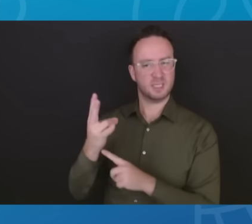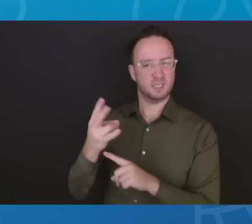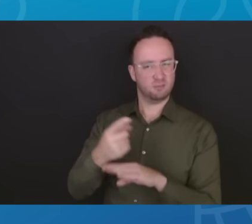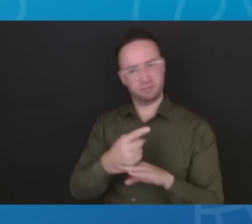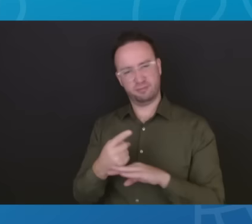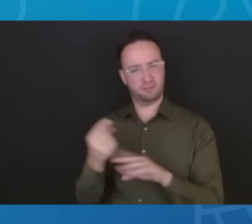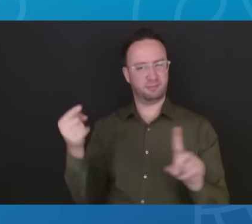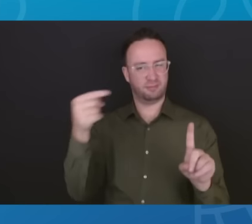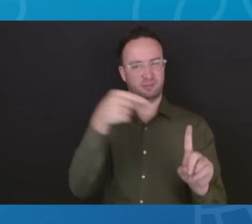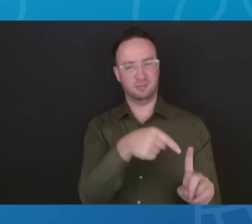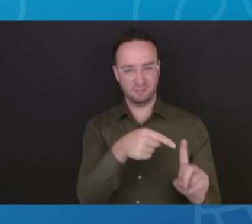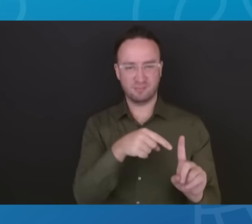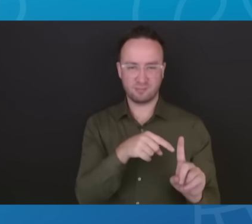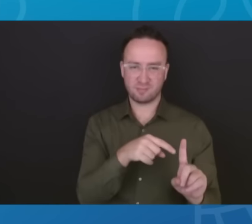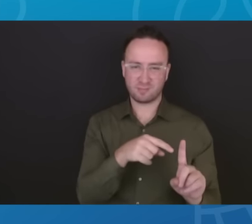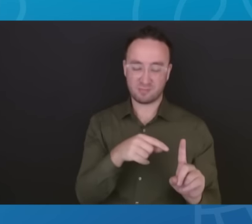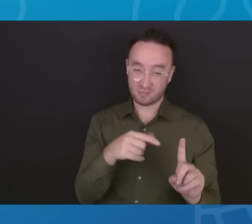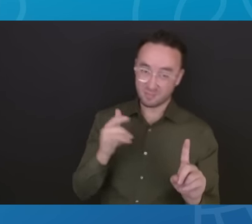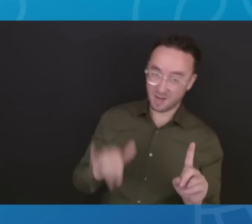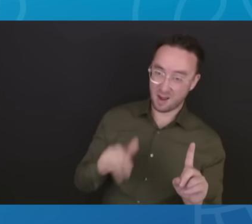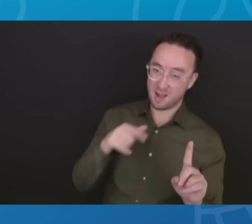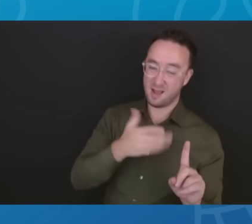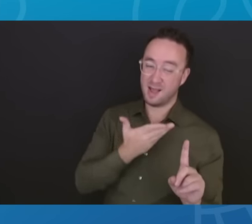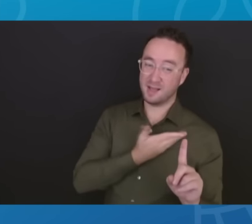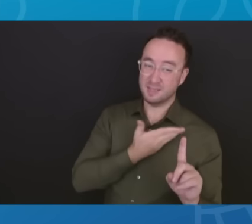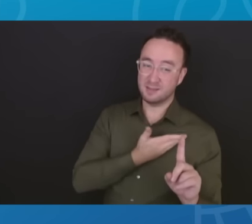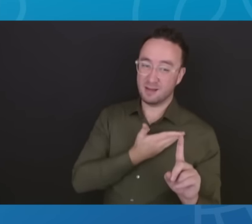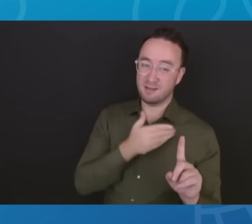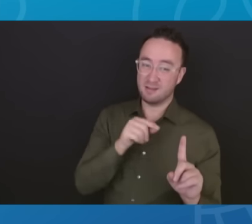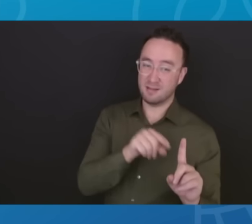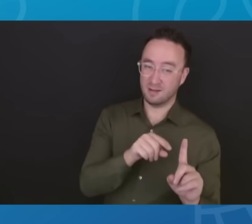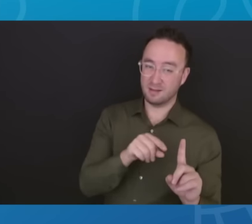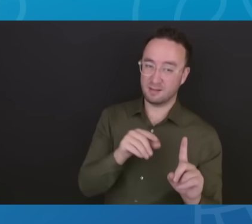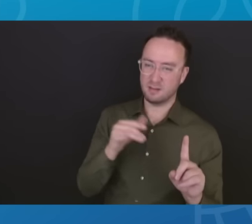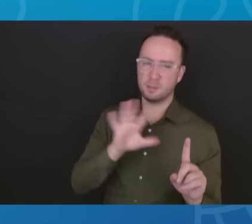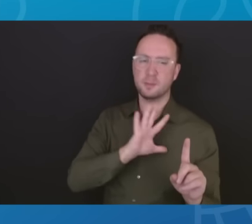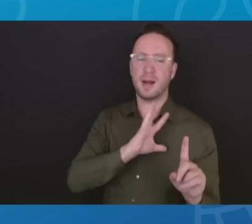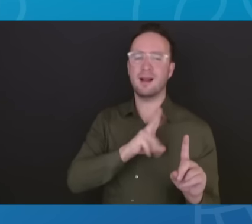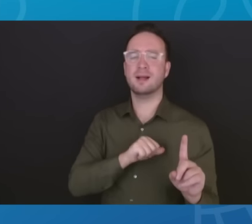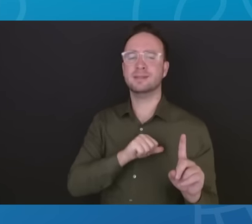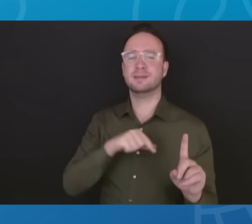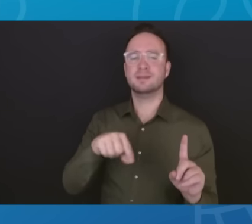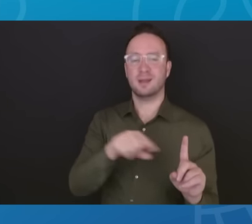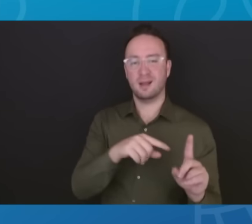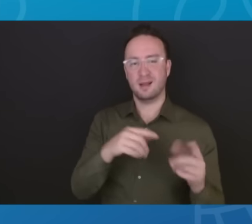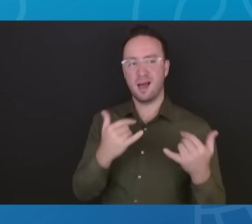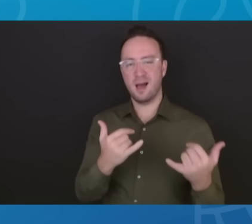is, according to Palestinian health authorities, killed nearly 42,000 people.